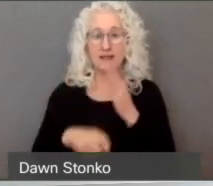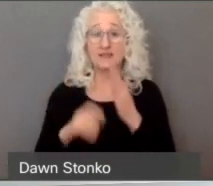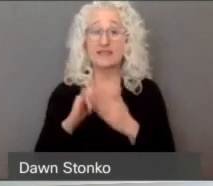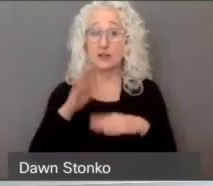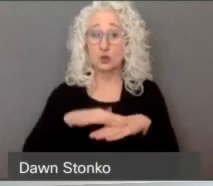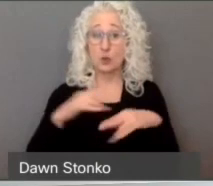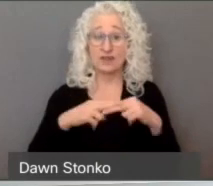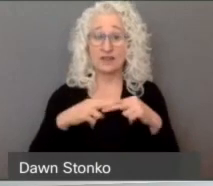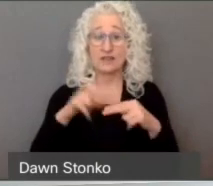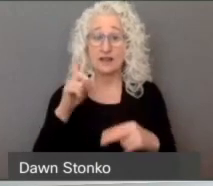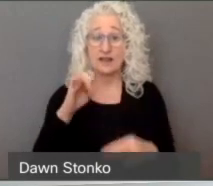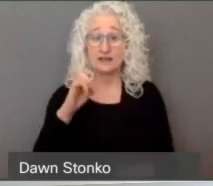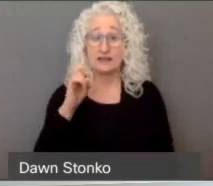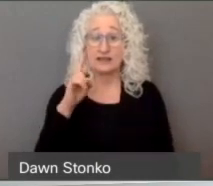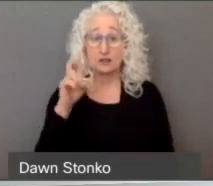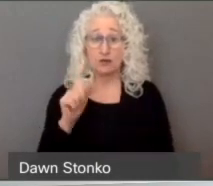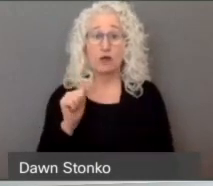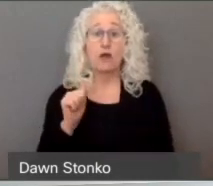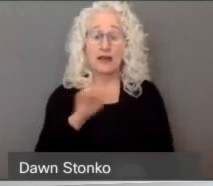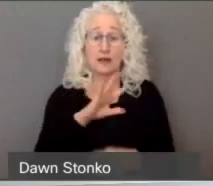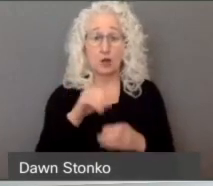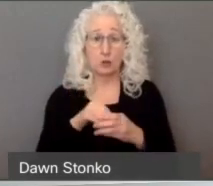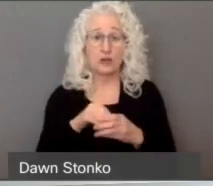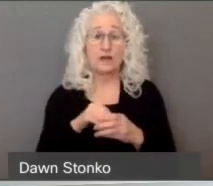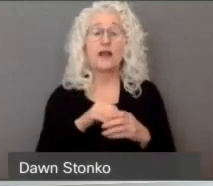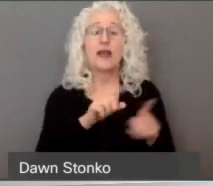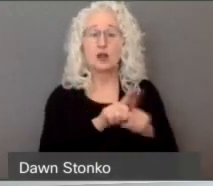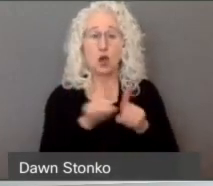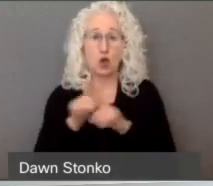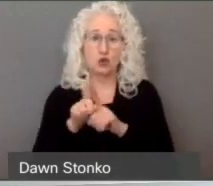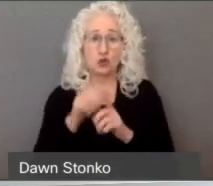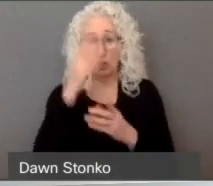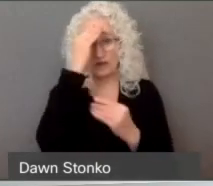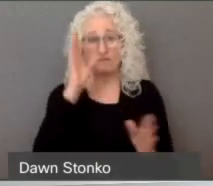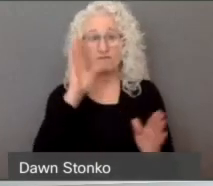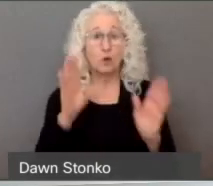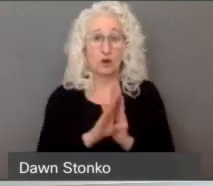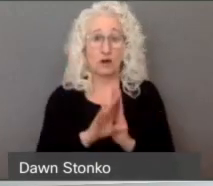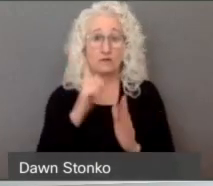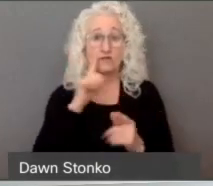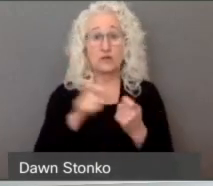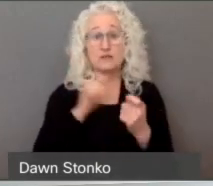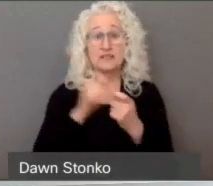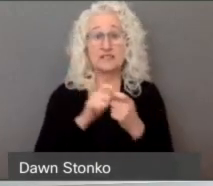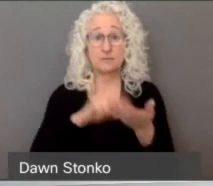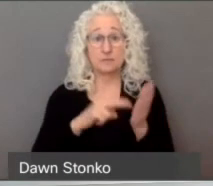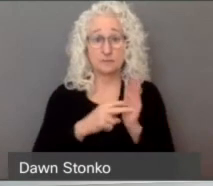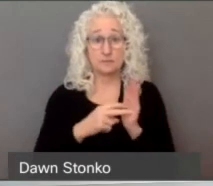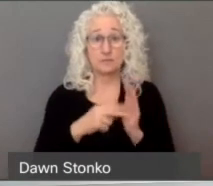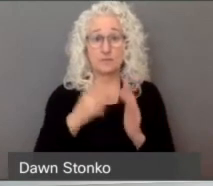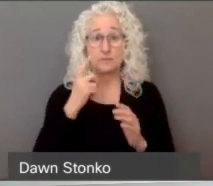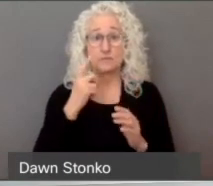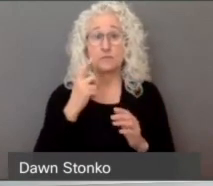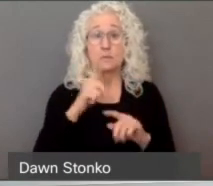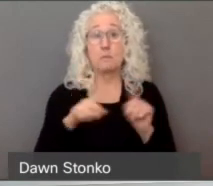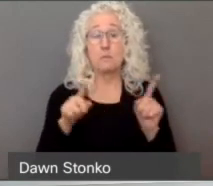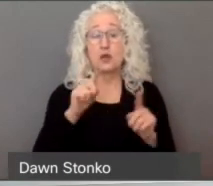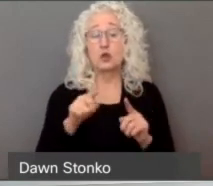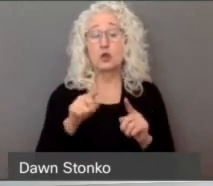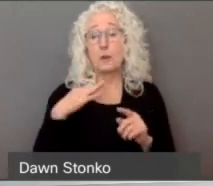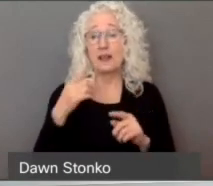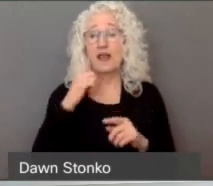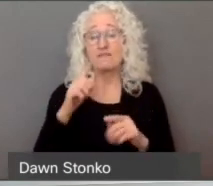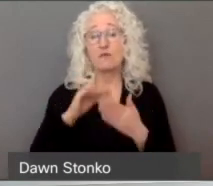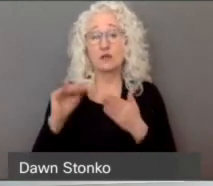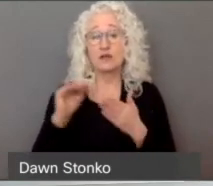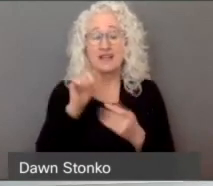Petra included, as well as the infographics, the specific purposes. But when you apply for forgiveness, a certain percentage of it has